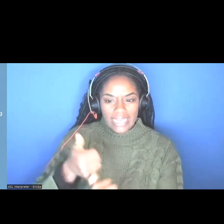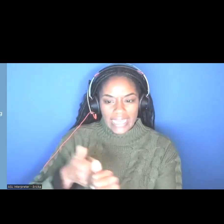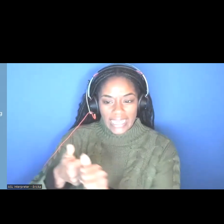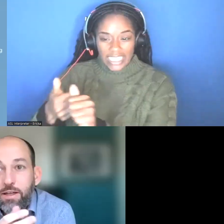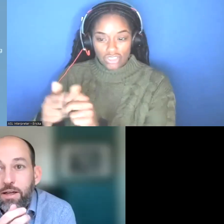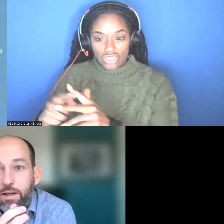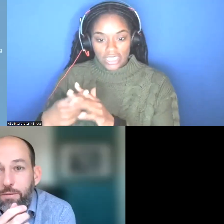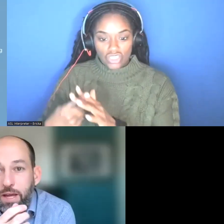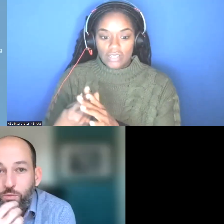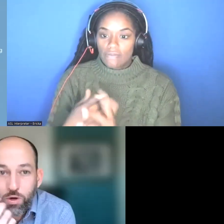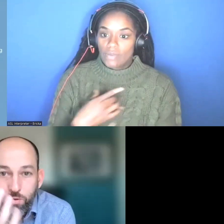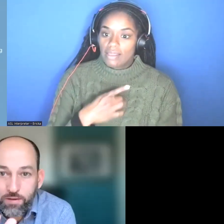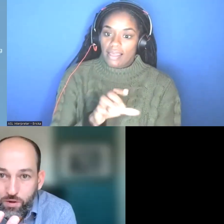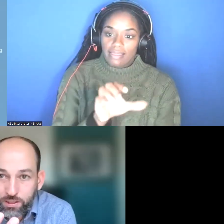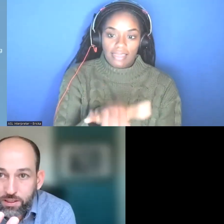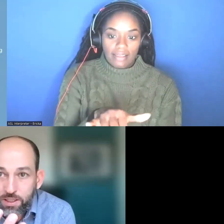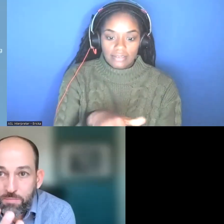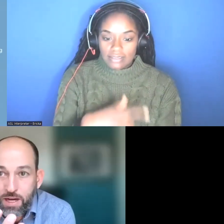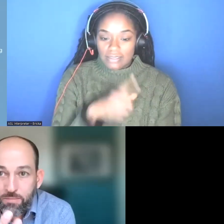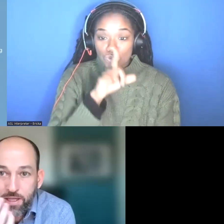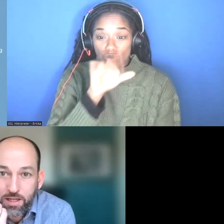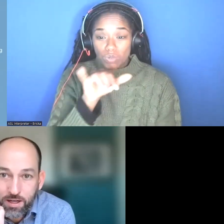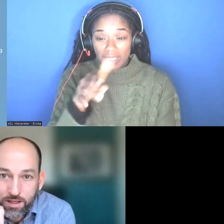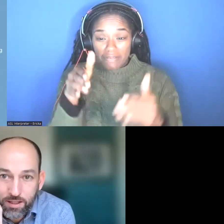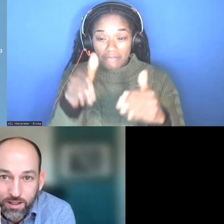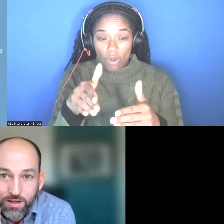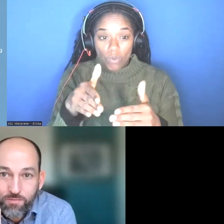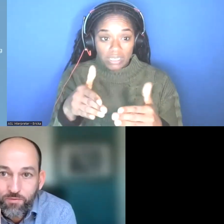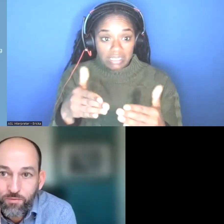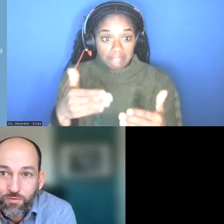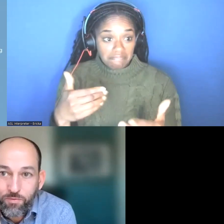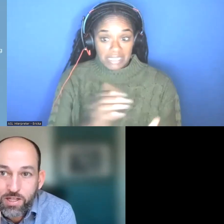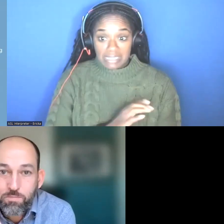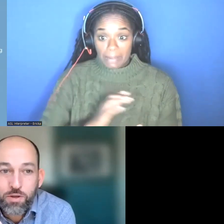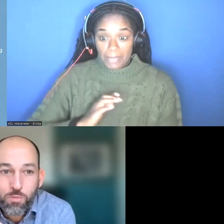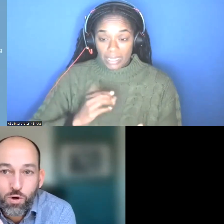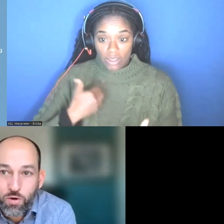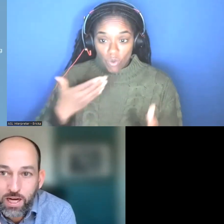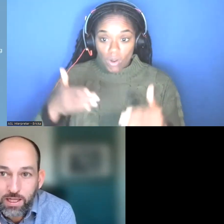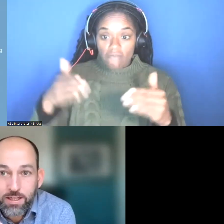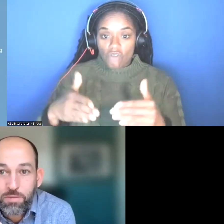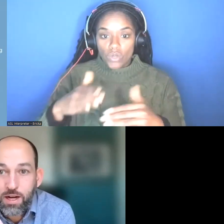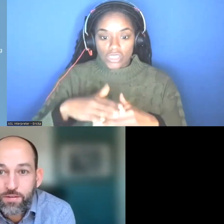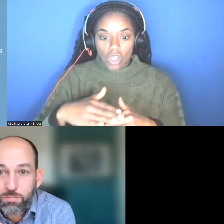that. And we're really focused as an Impact Committee on let's put more green behind this